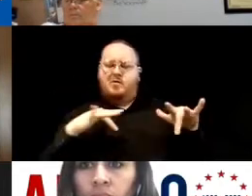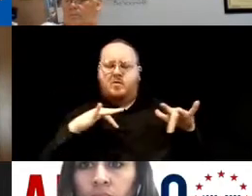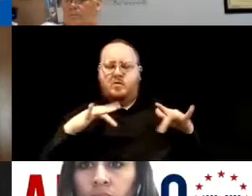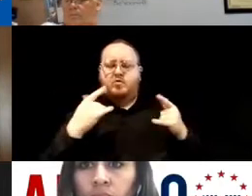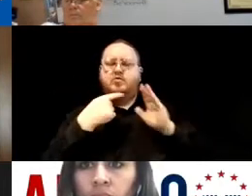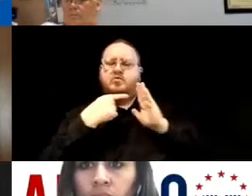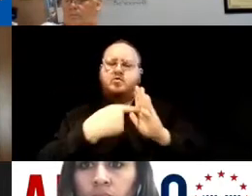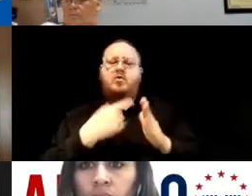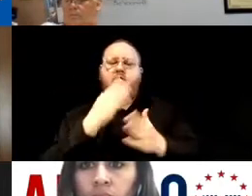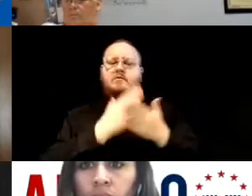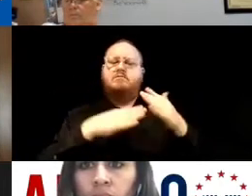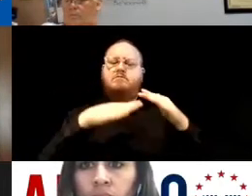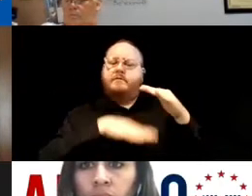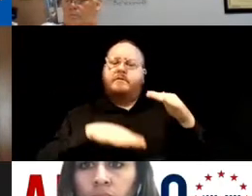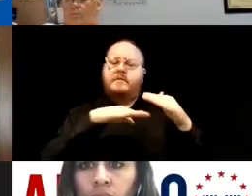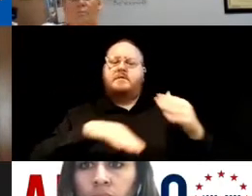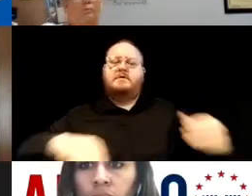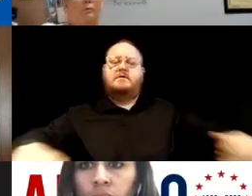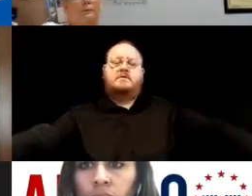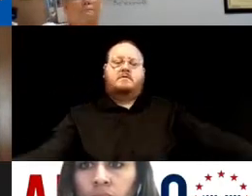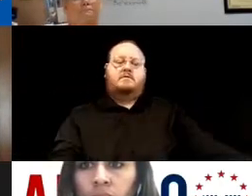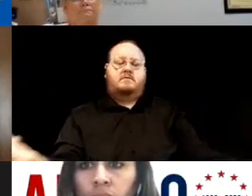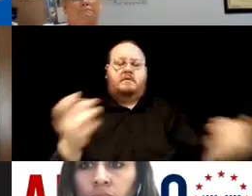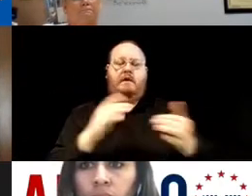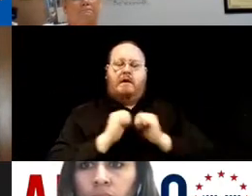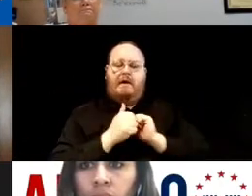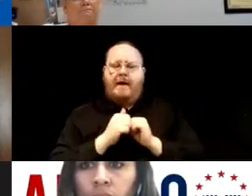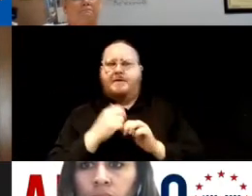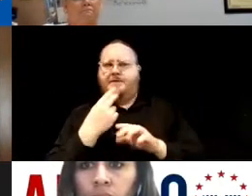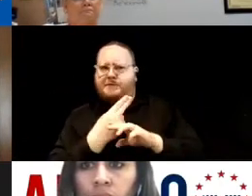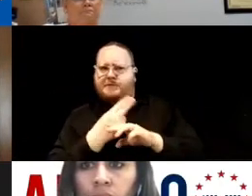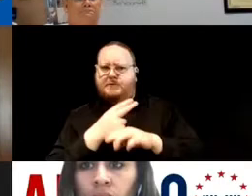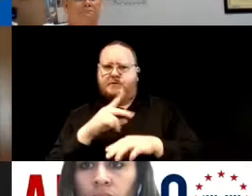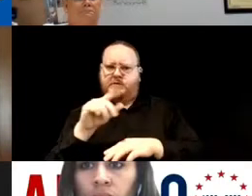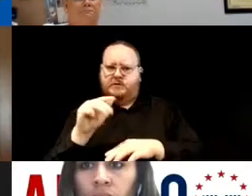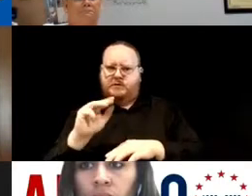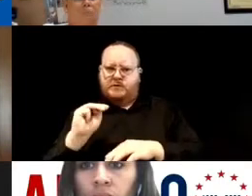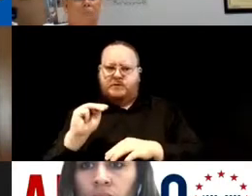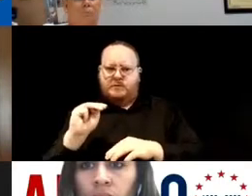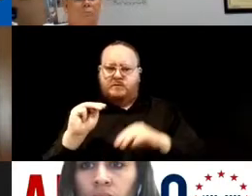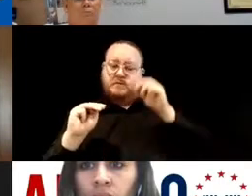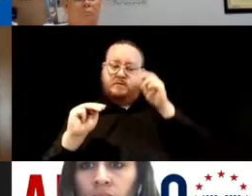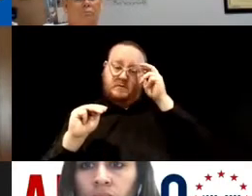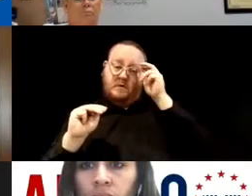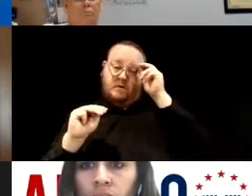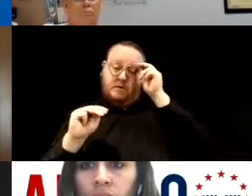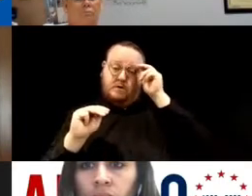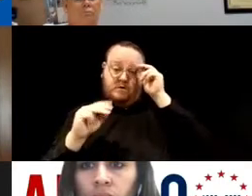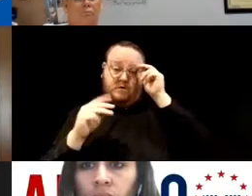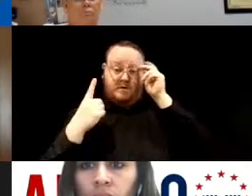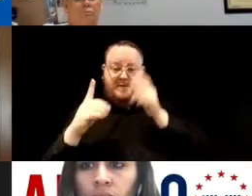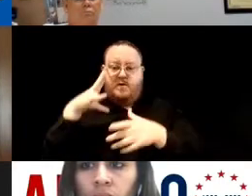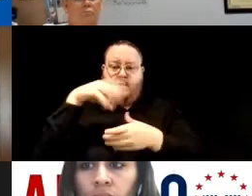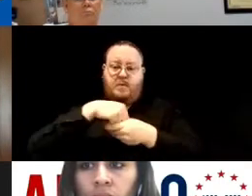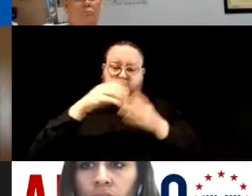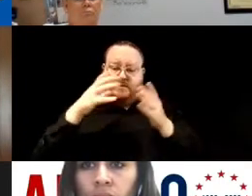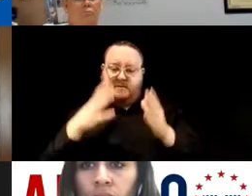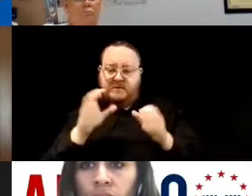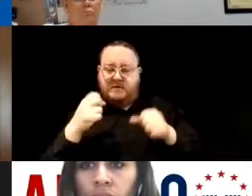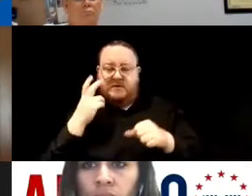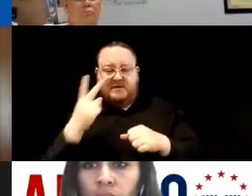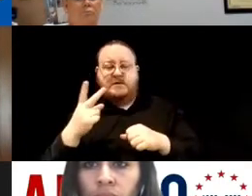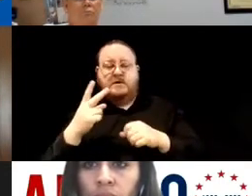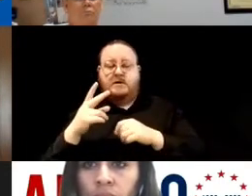basics of navigating your Zoom window. So as a participant, you see the window with a video